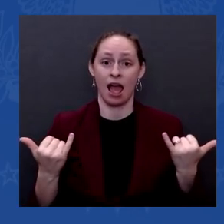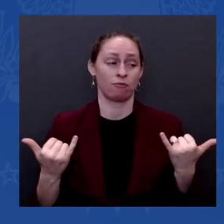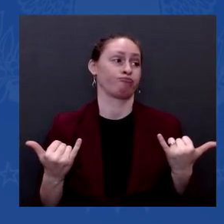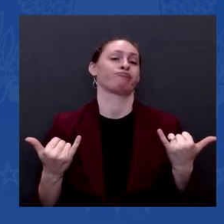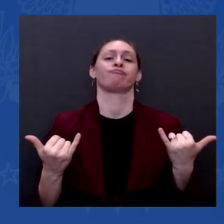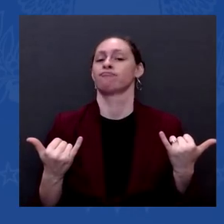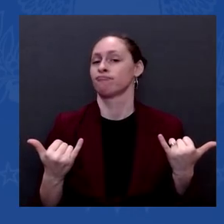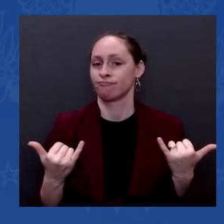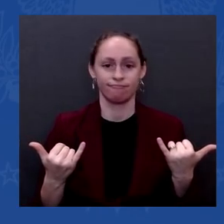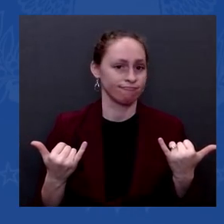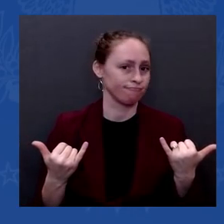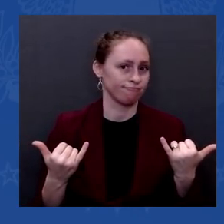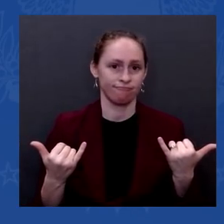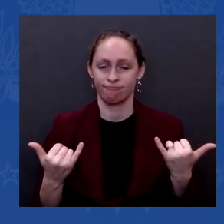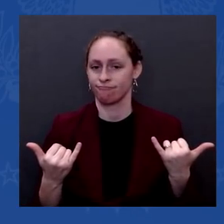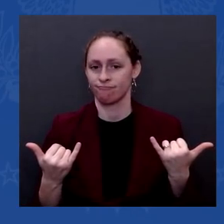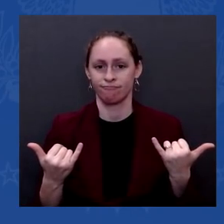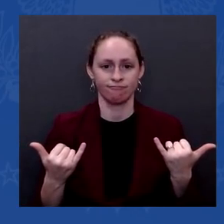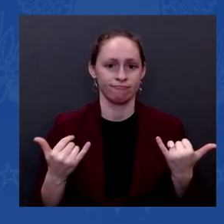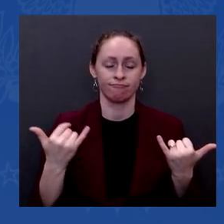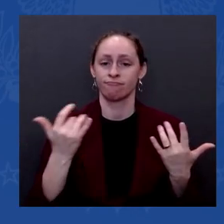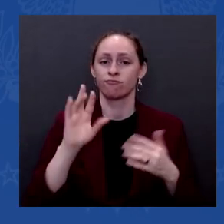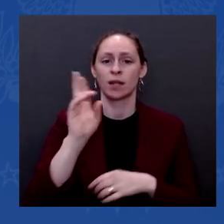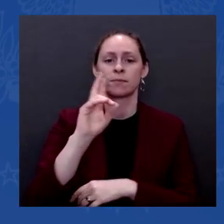What do you think? What do you think their position on taxes?